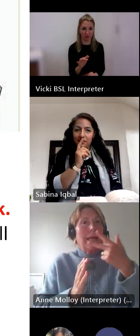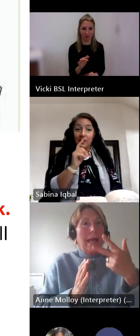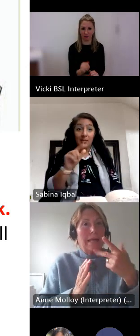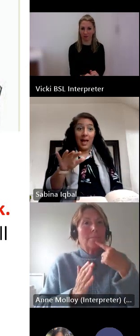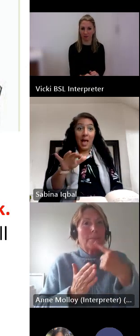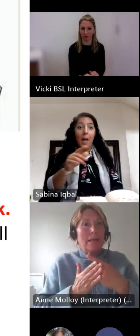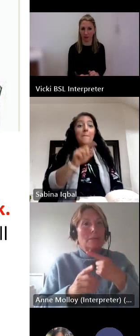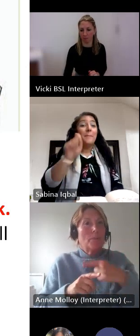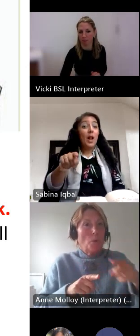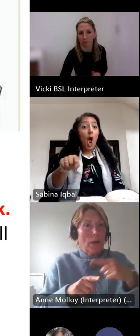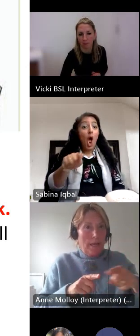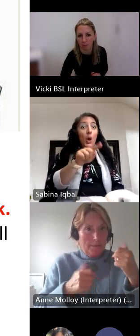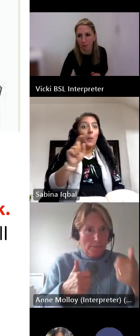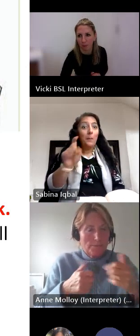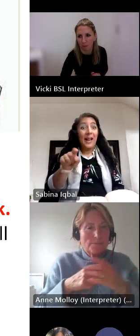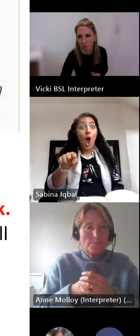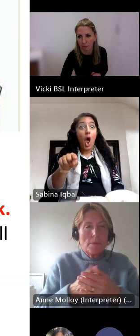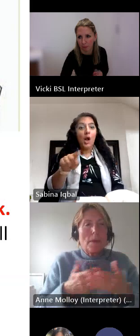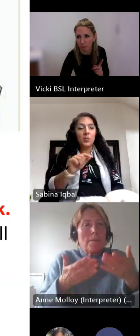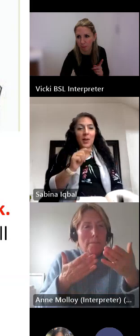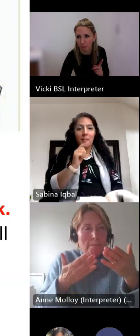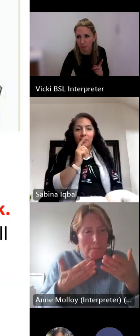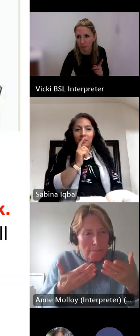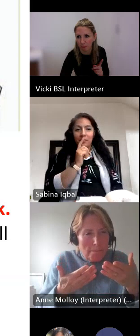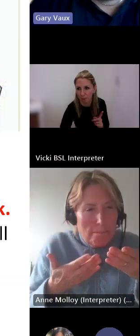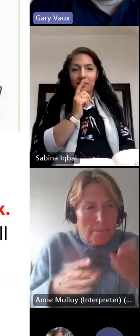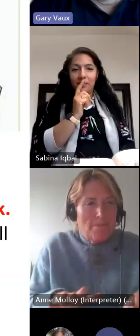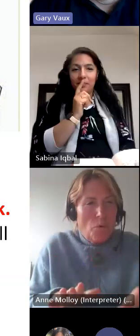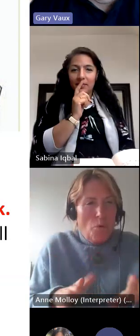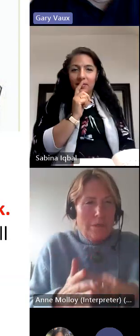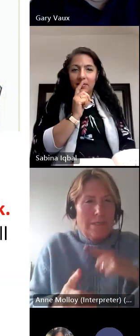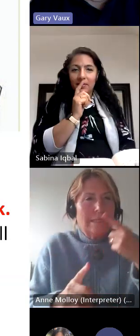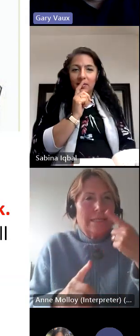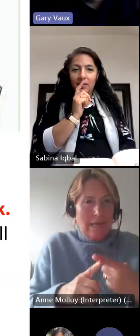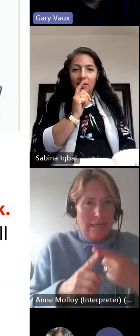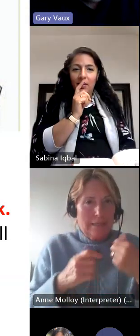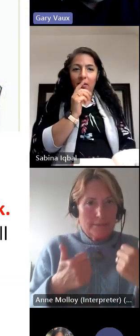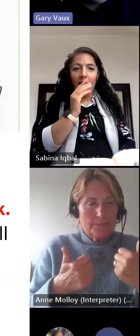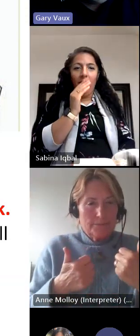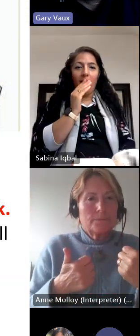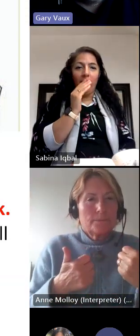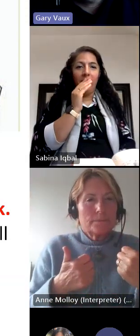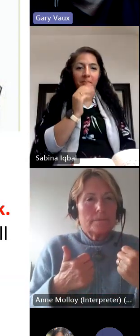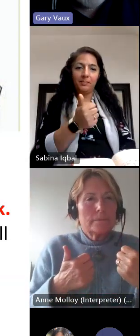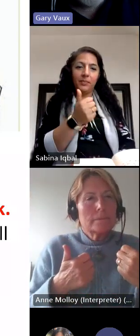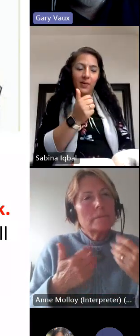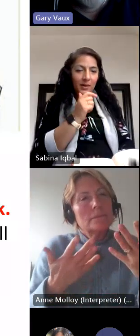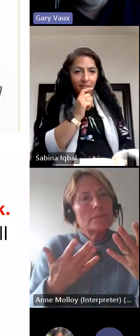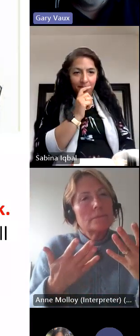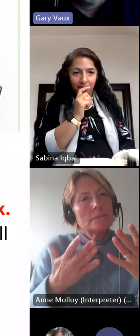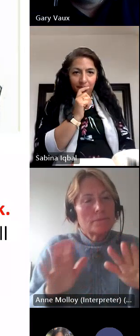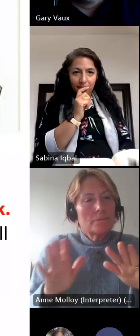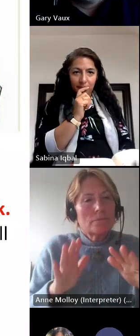£28 a week before tax. So it's a substantial